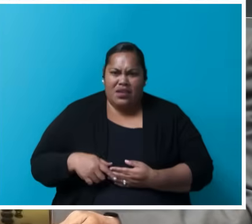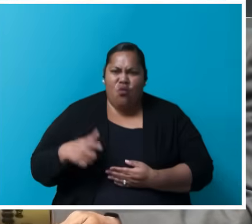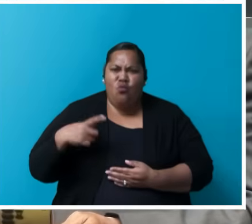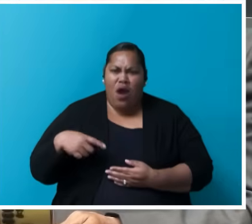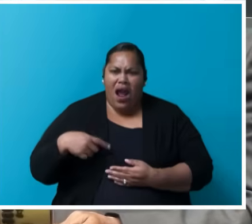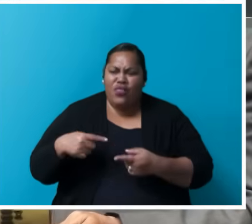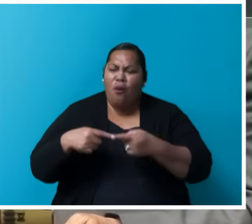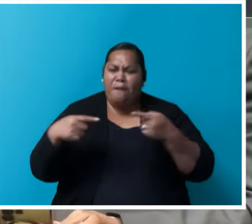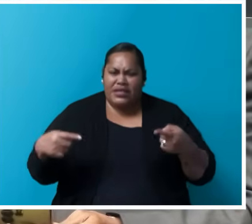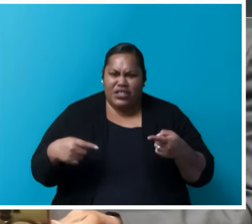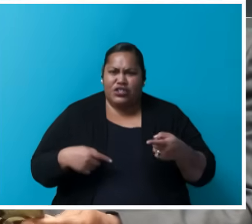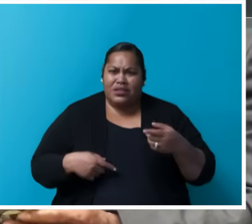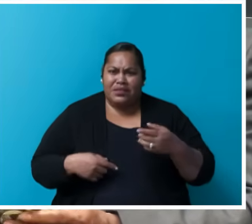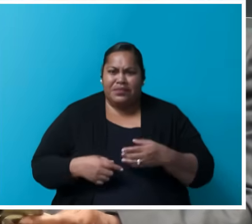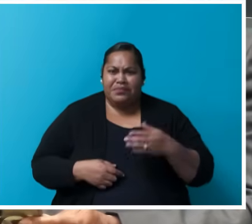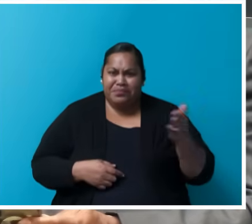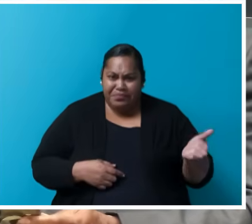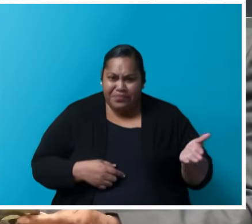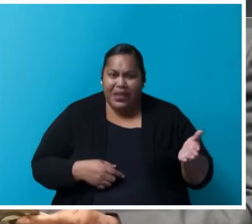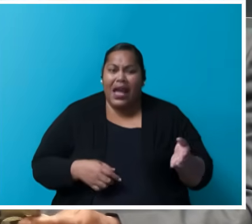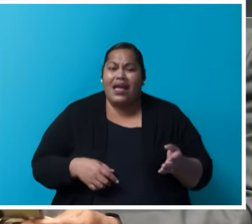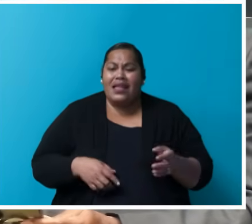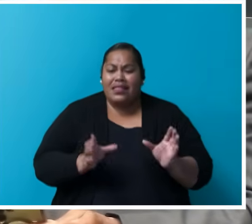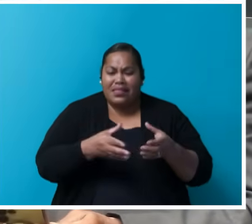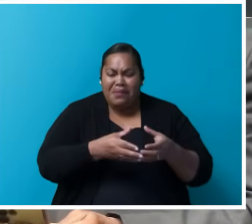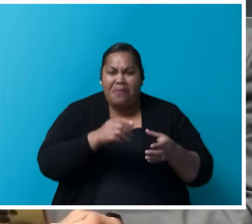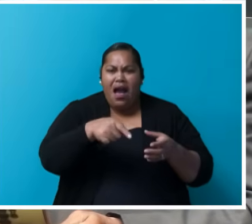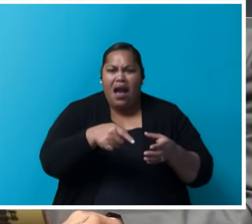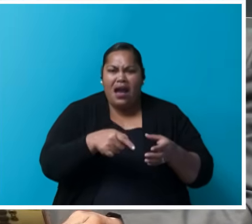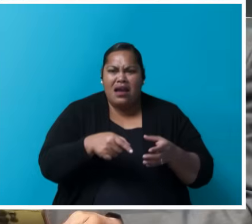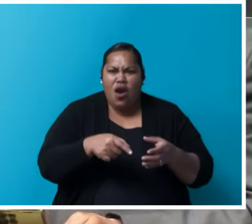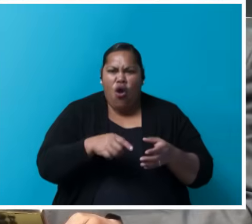opposition at any time gets into a panic mode.